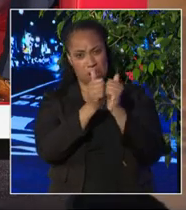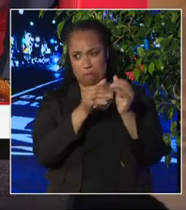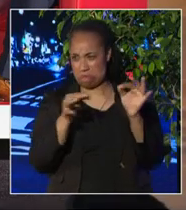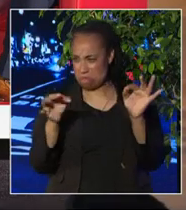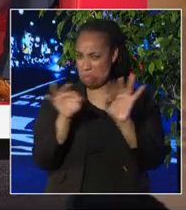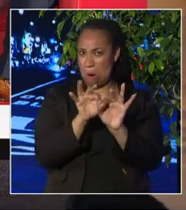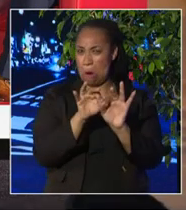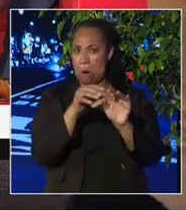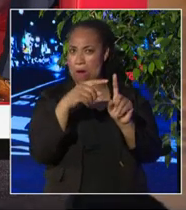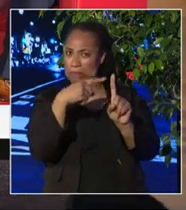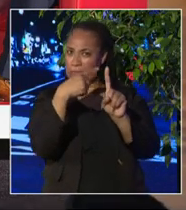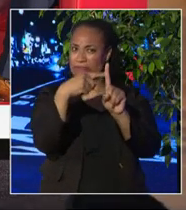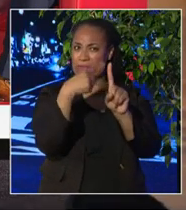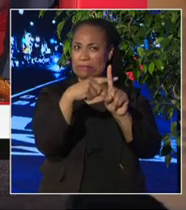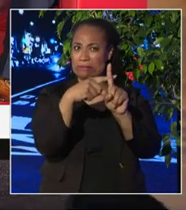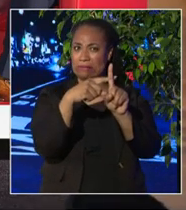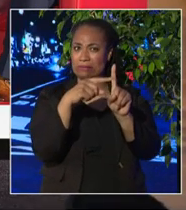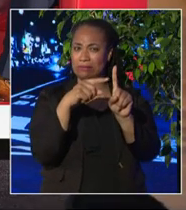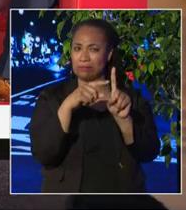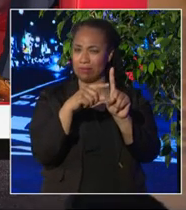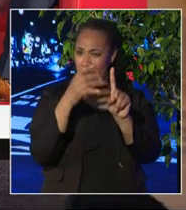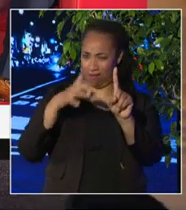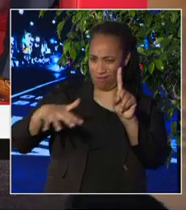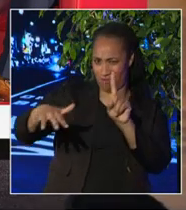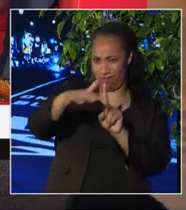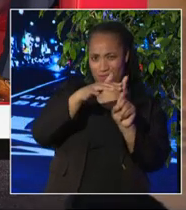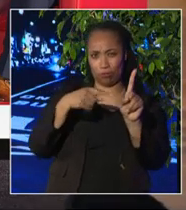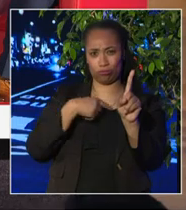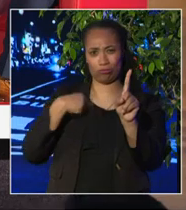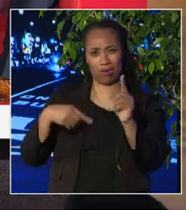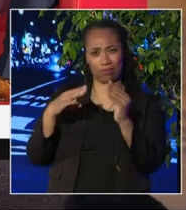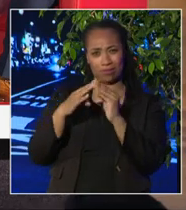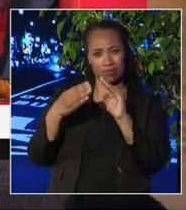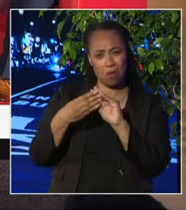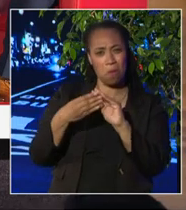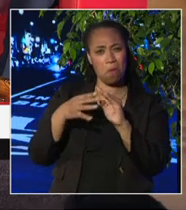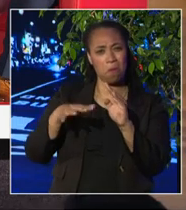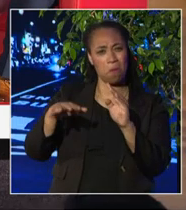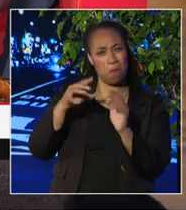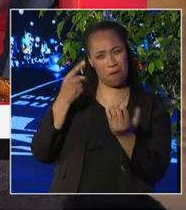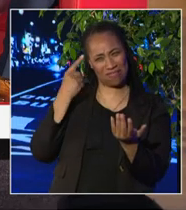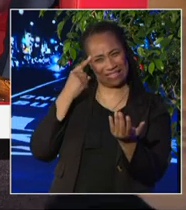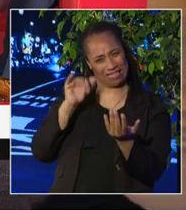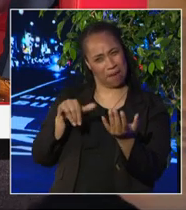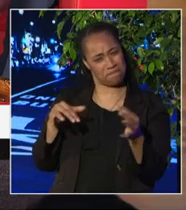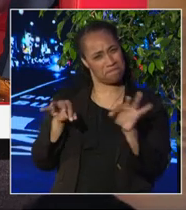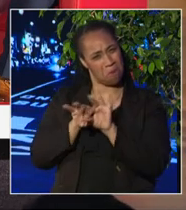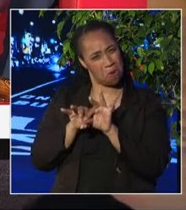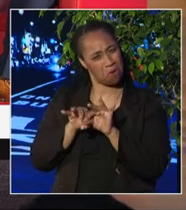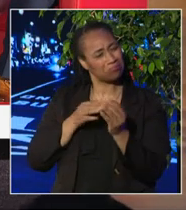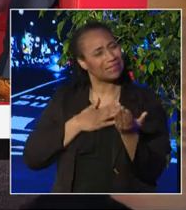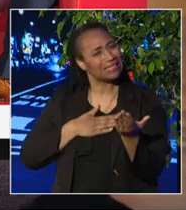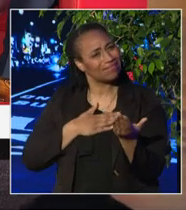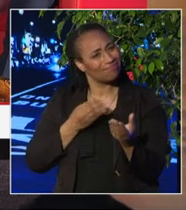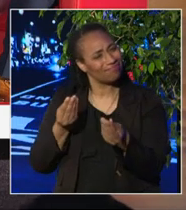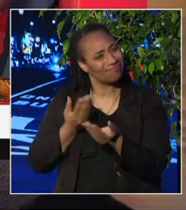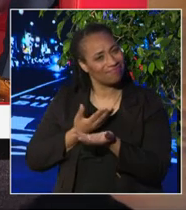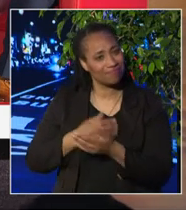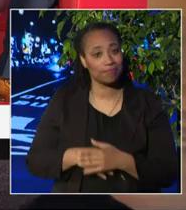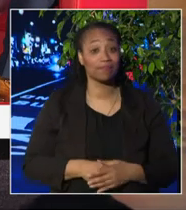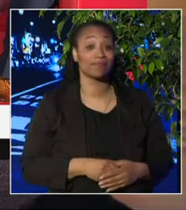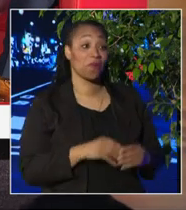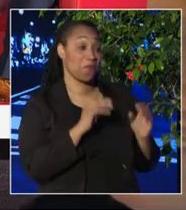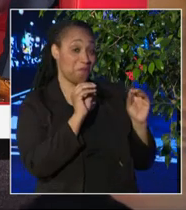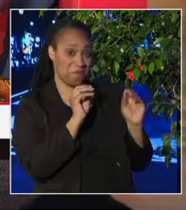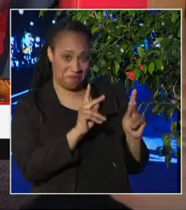And why do you see sports and entertainment as such a potential bright spot for the city? Well, we have to look at what sports and entertainment has done